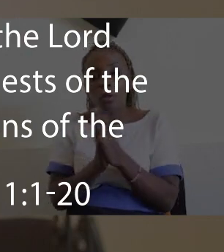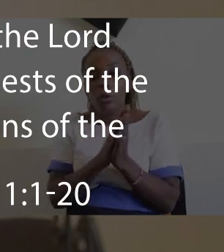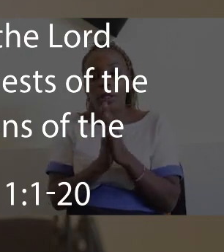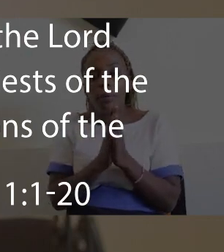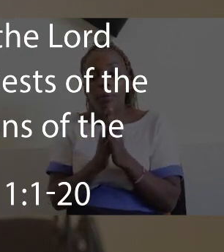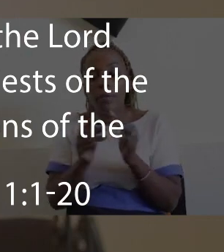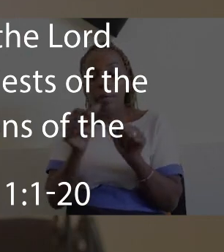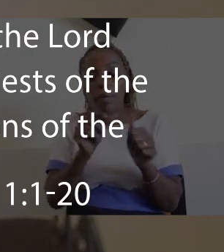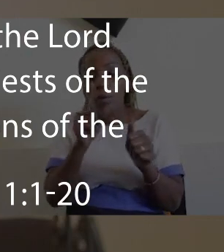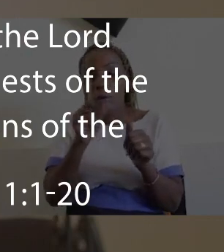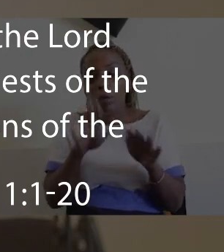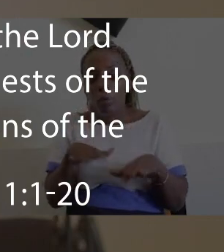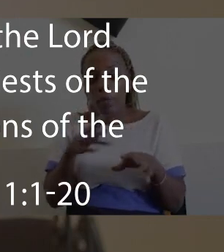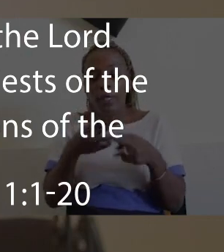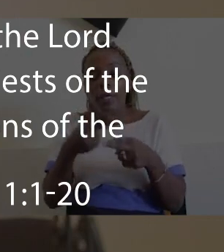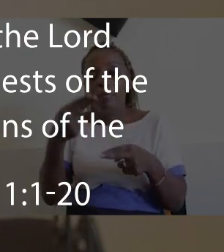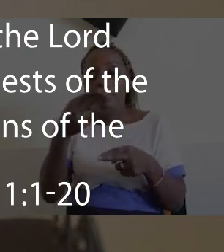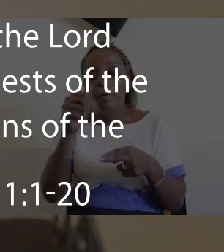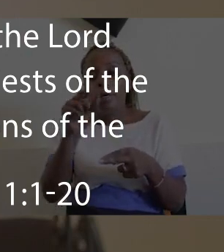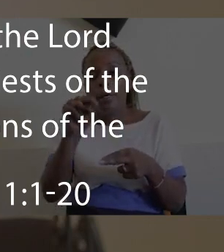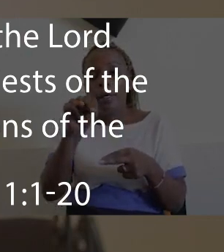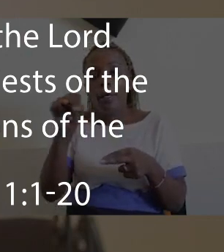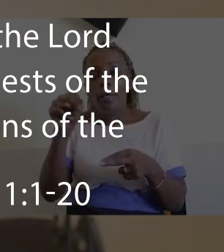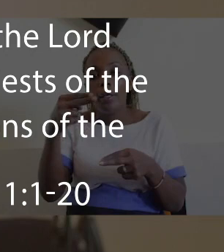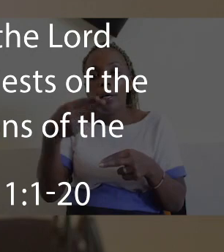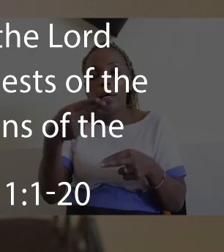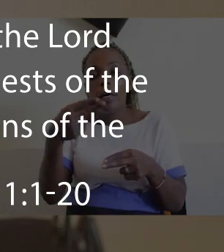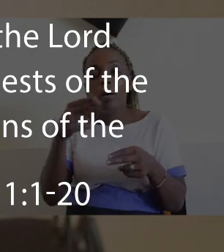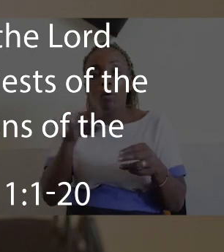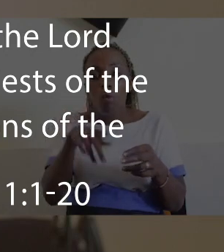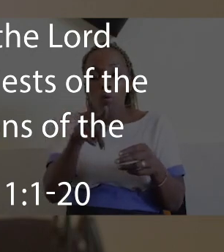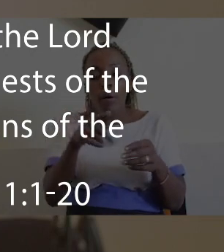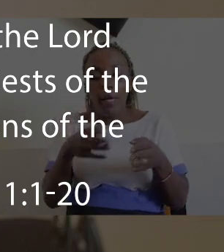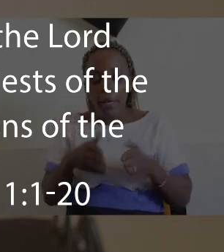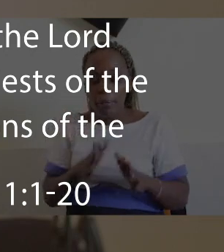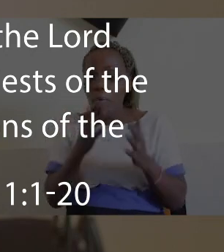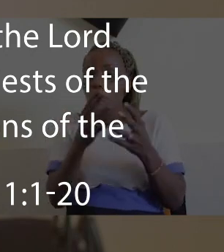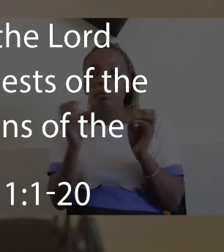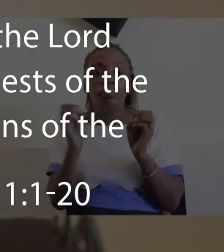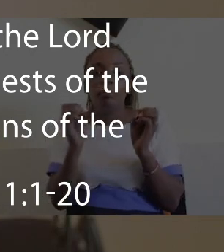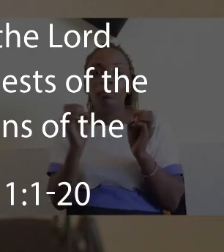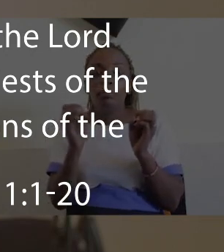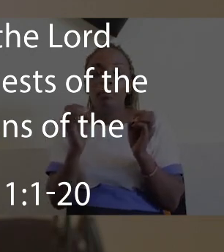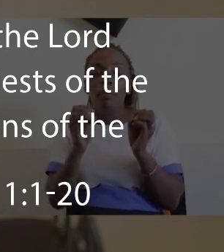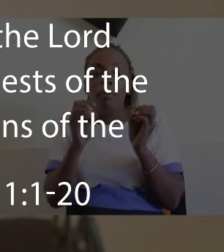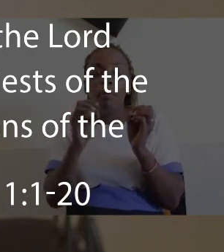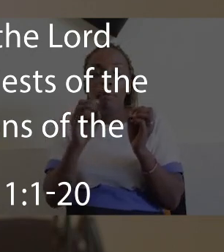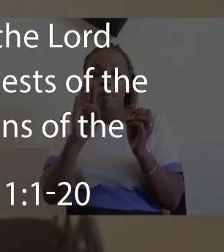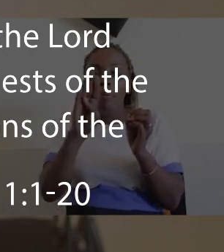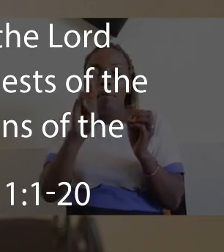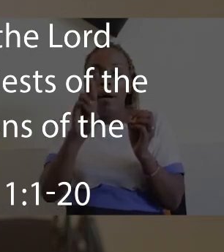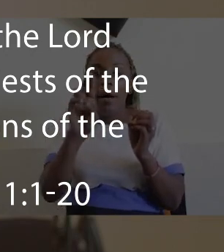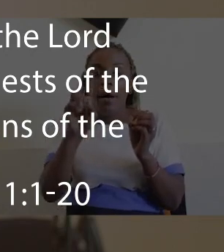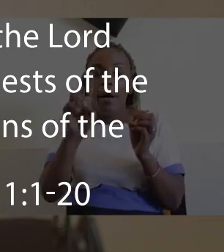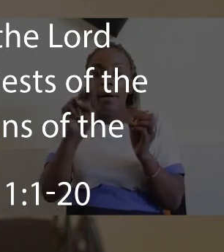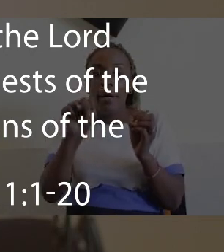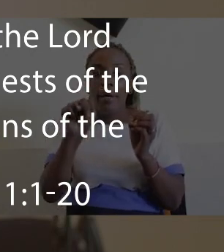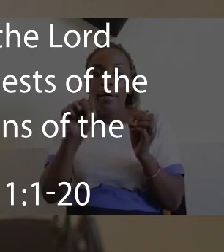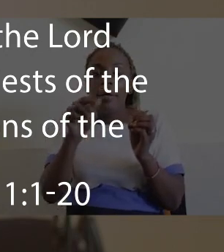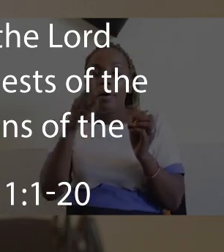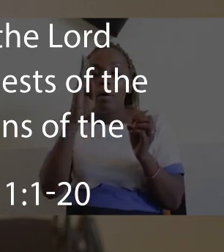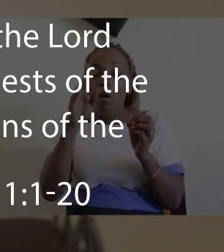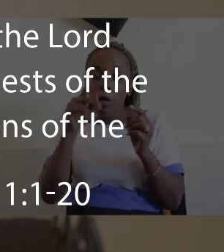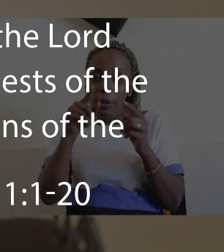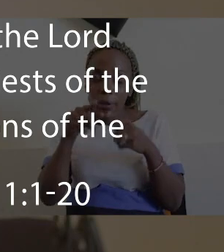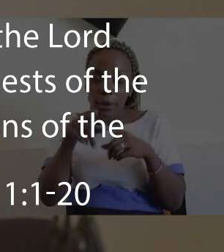is about a woman called Hannah who was barren. She was barren, and the Bible says that God